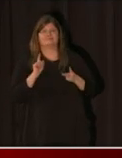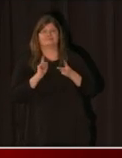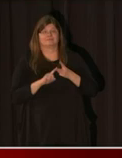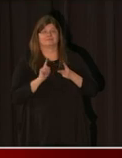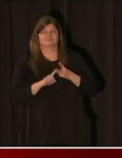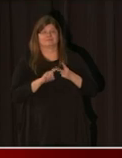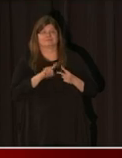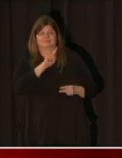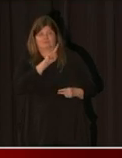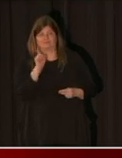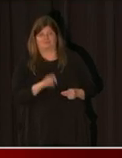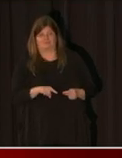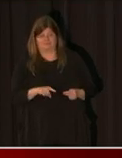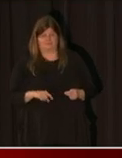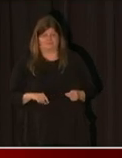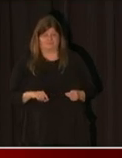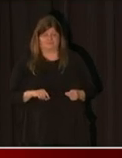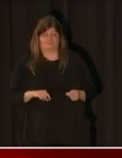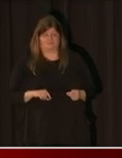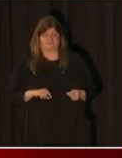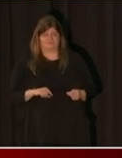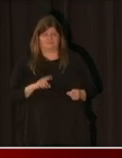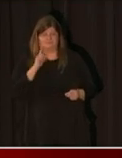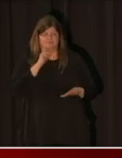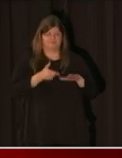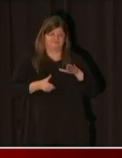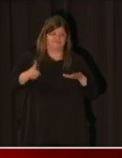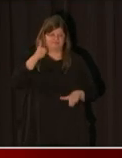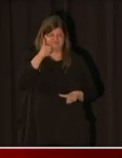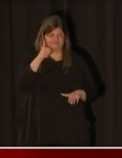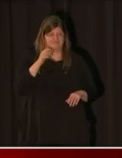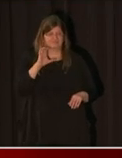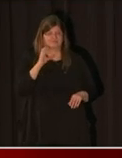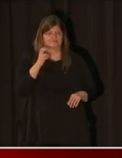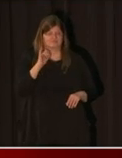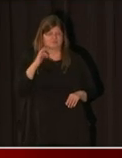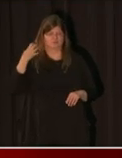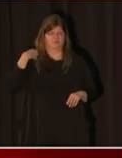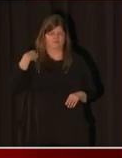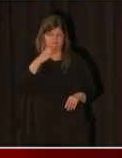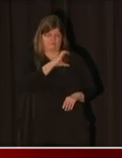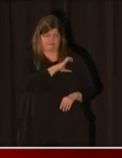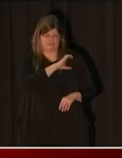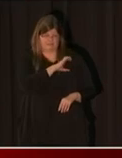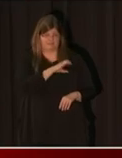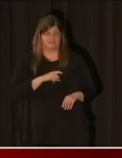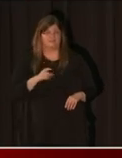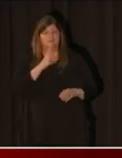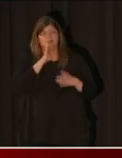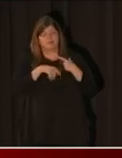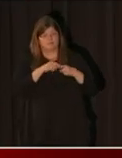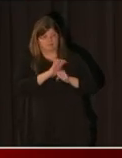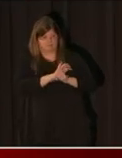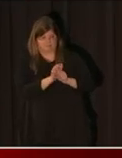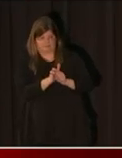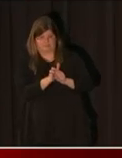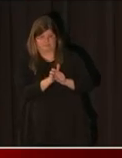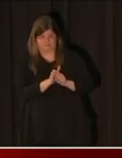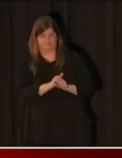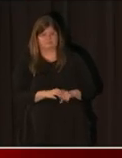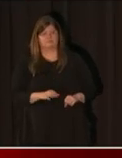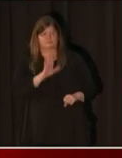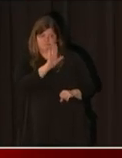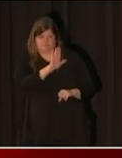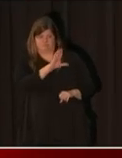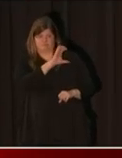quick questions for the chief in regards to your COVID cases amongst your officers. And, you